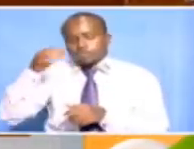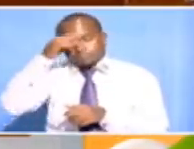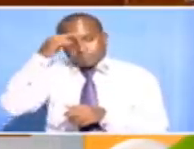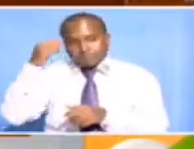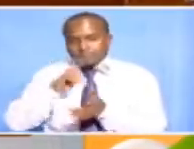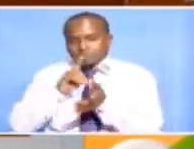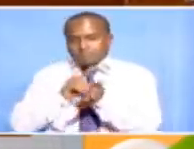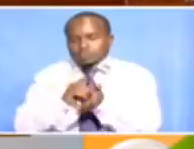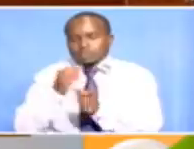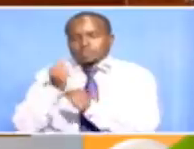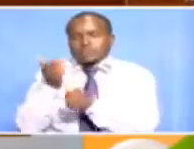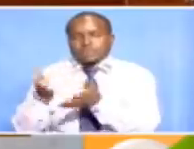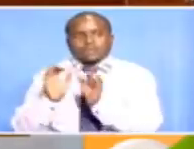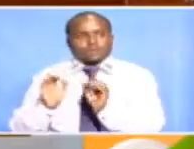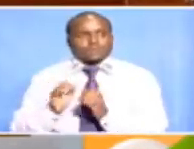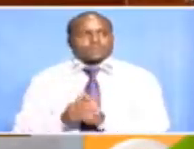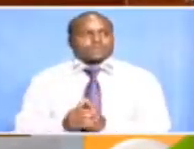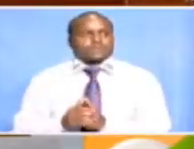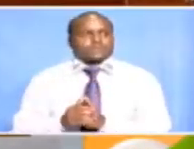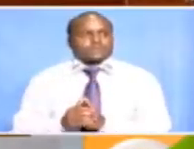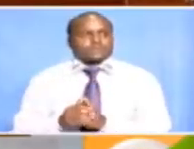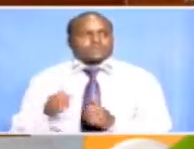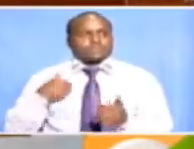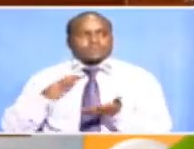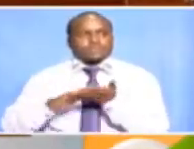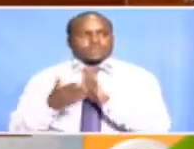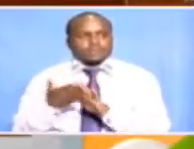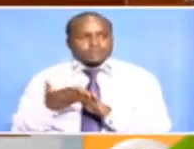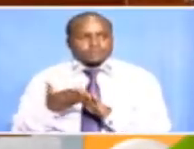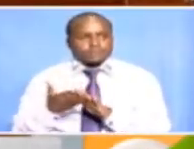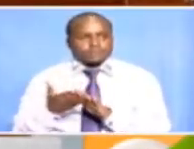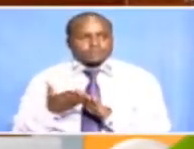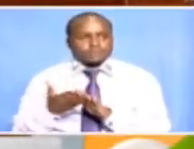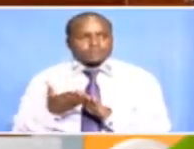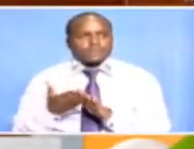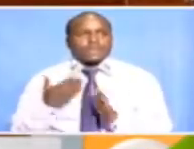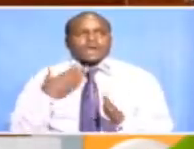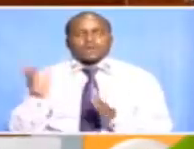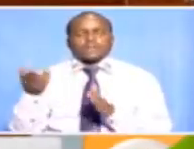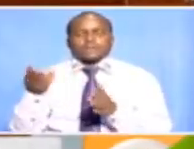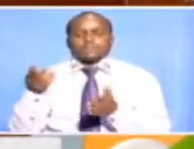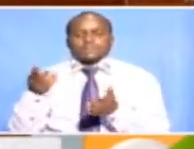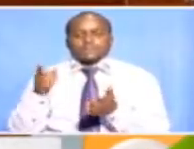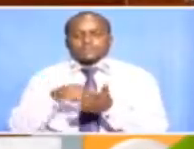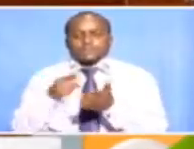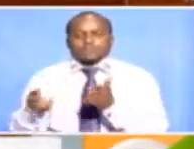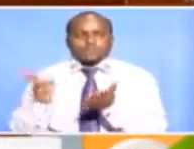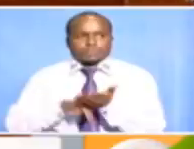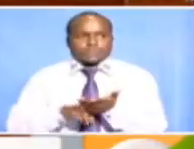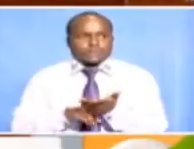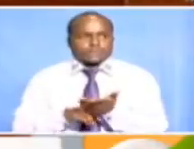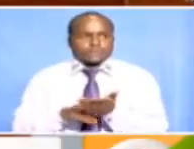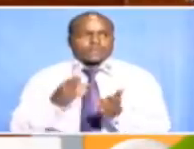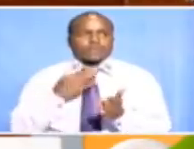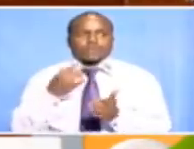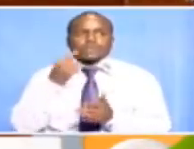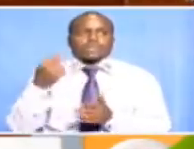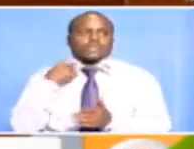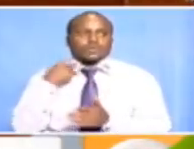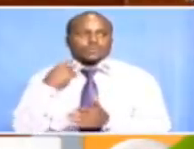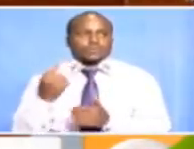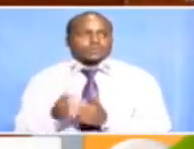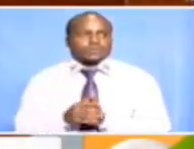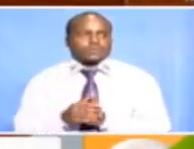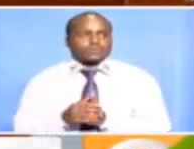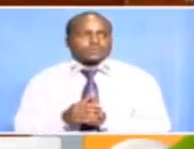machines. And this, I forgive them, and I don't want this mistake to be repeated. And I want to tell the union, let